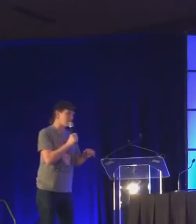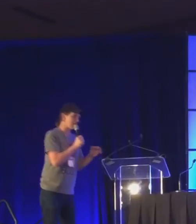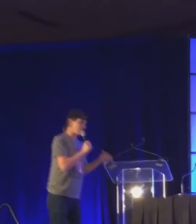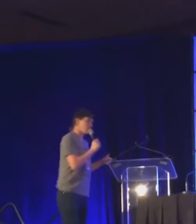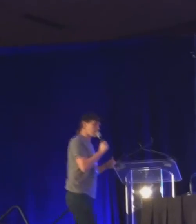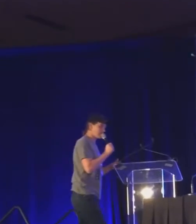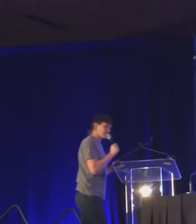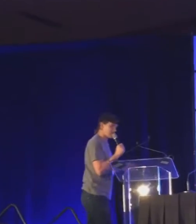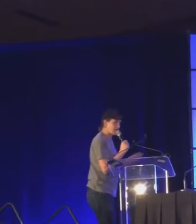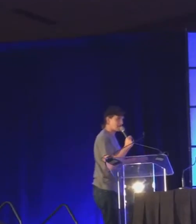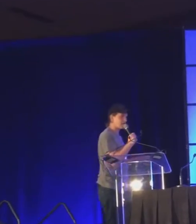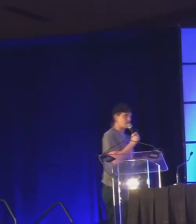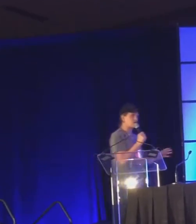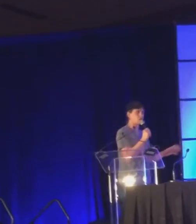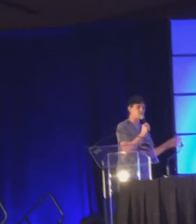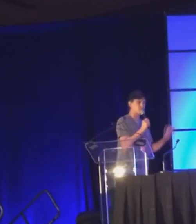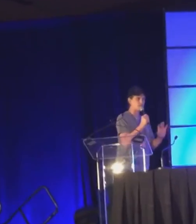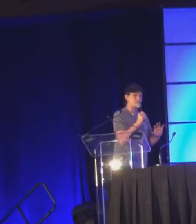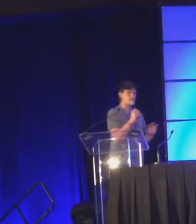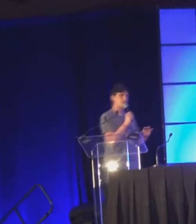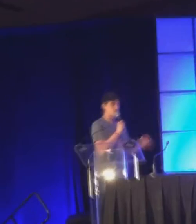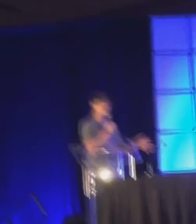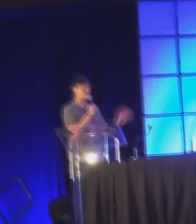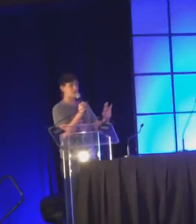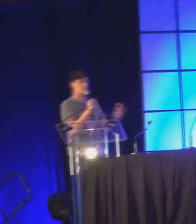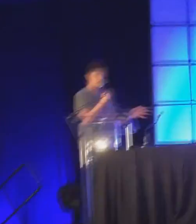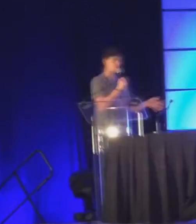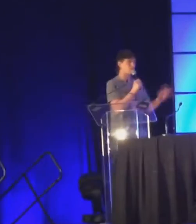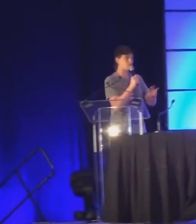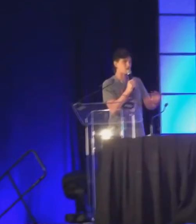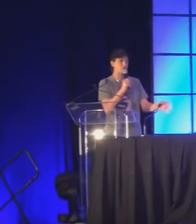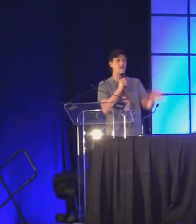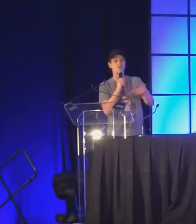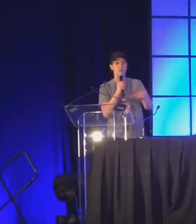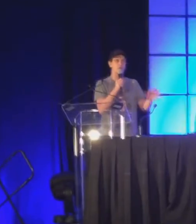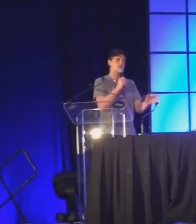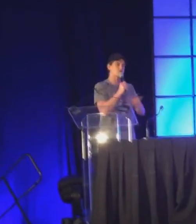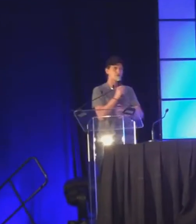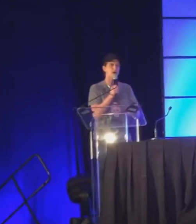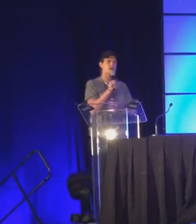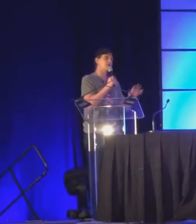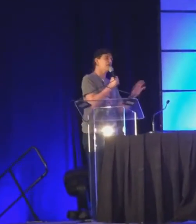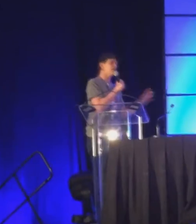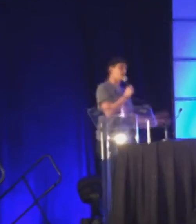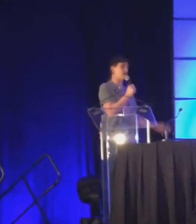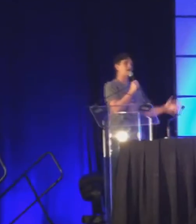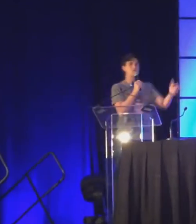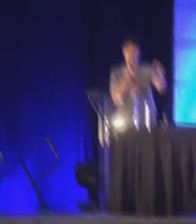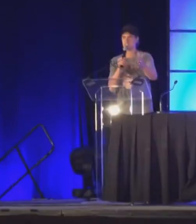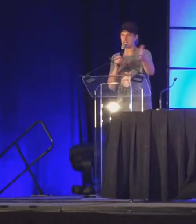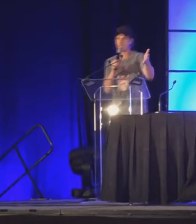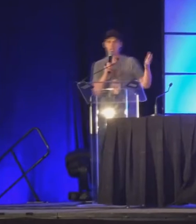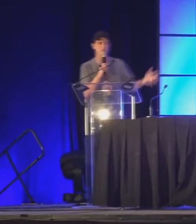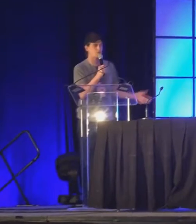roofing, and I had no idea, like, hey, 20-something years later, or even 10 years later, I'm going to be working with Alan Rickman and Chris Rock. I